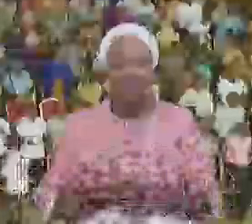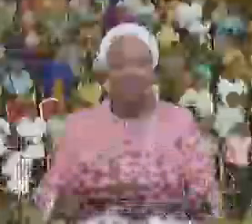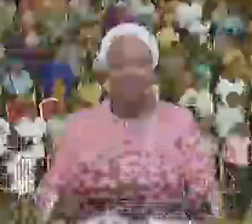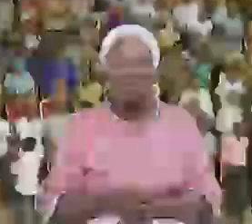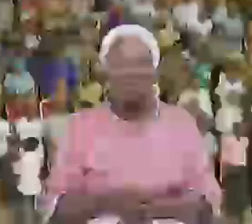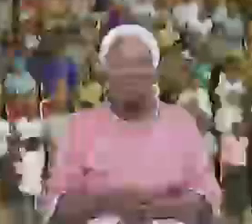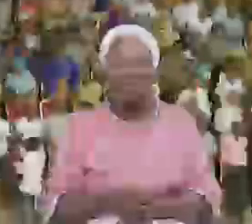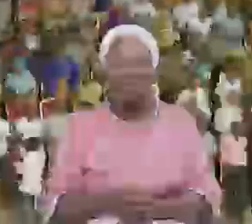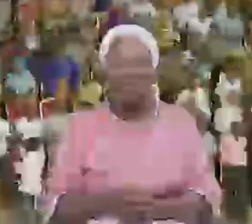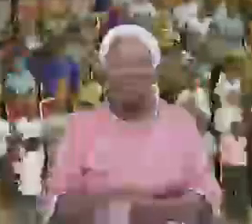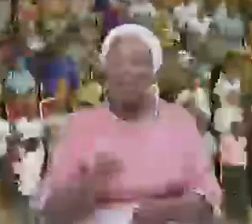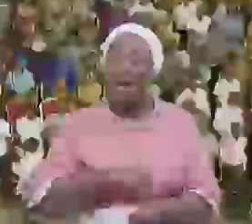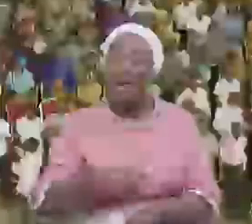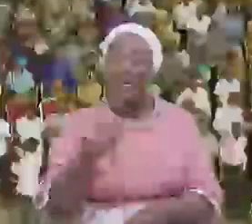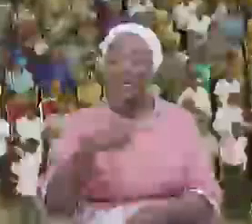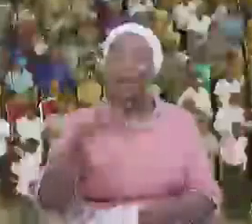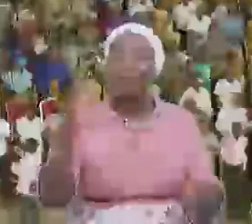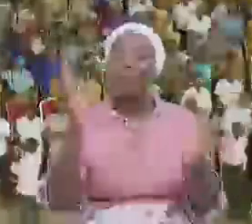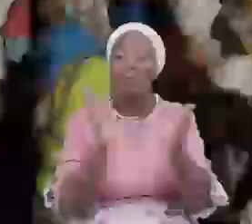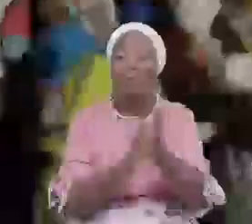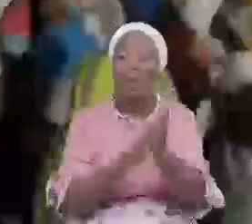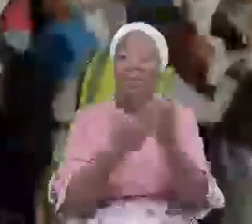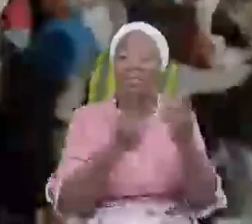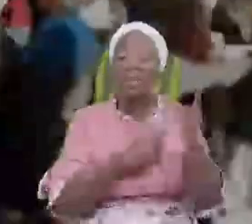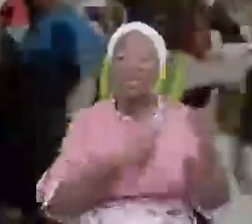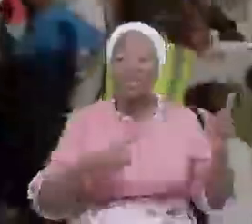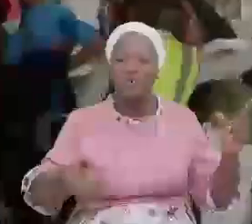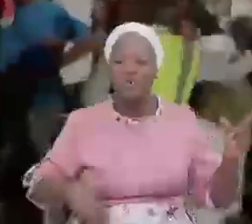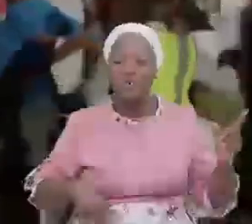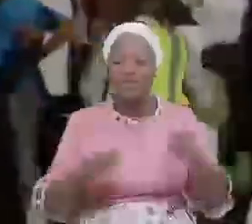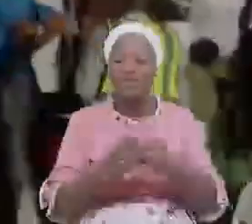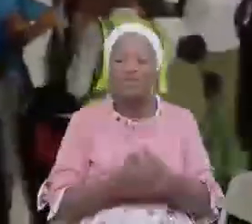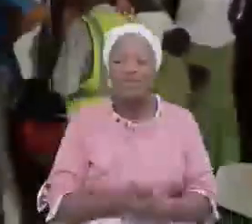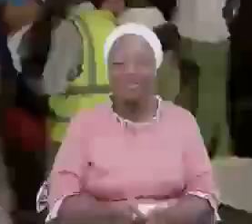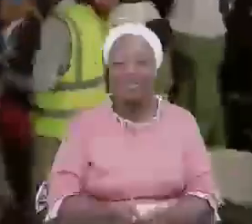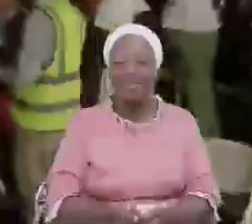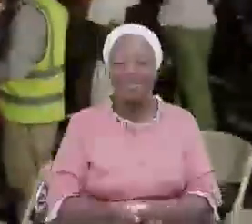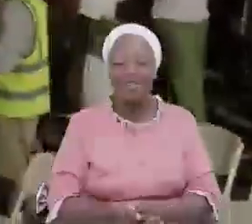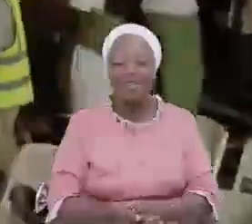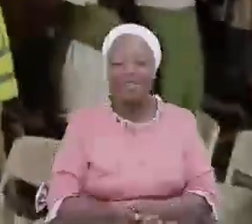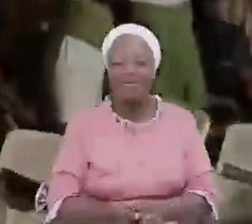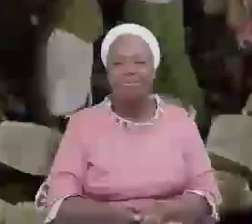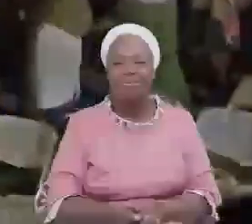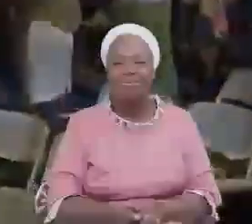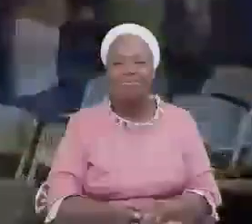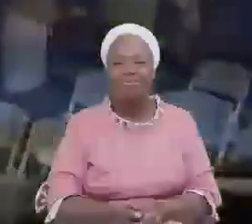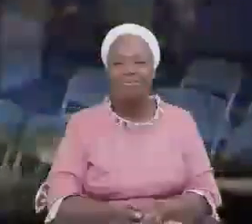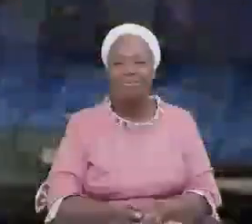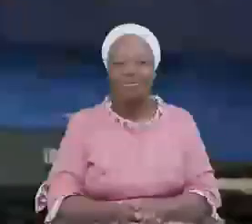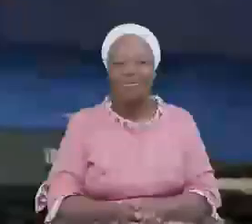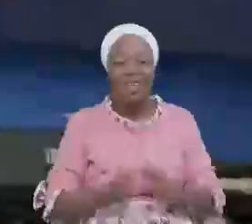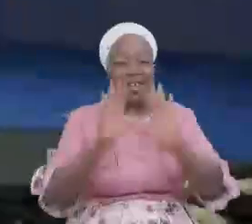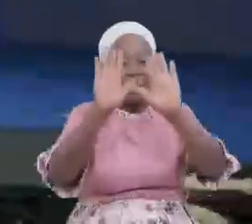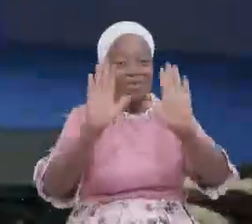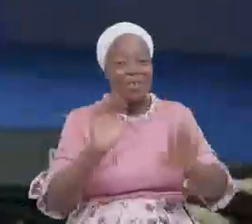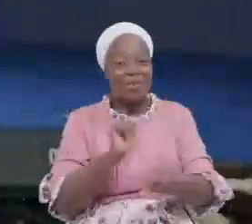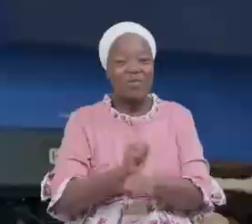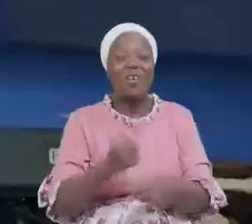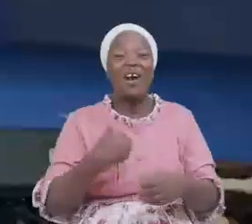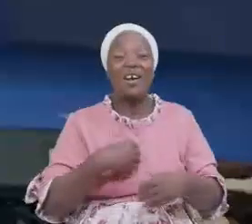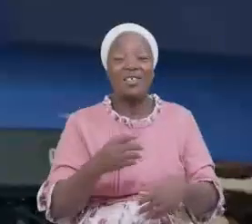I said, praise the Lord. Miracle has arrived.